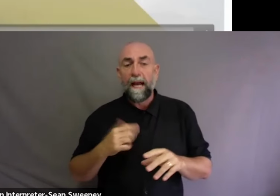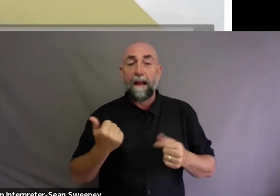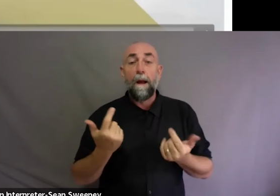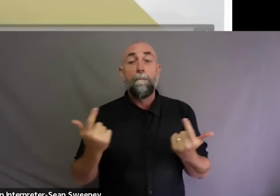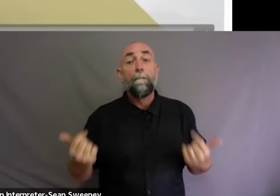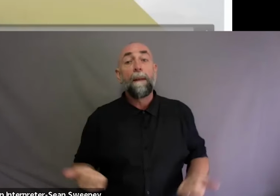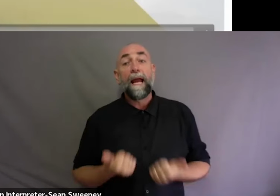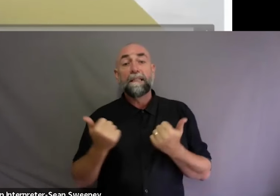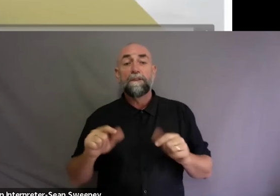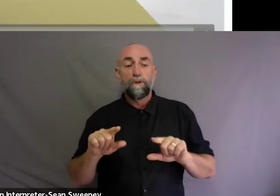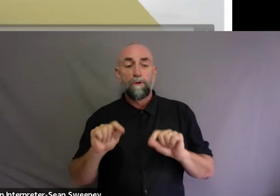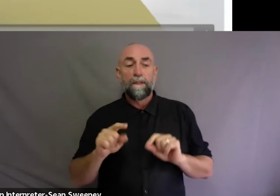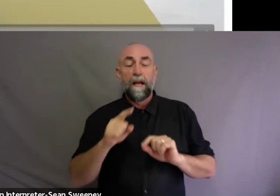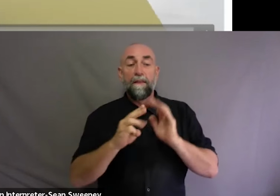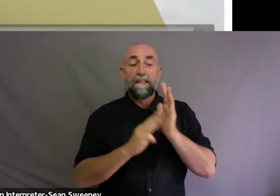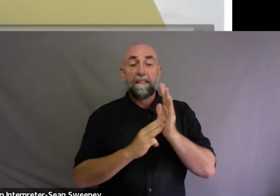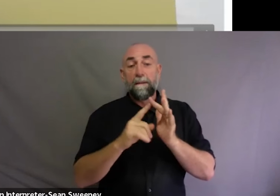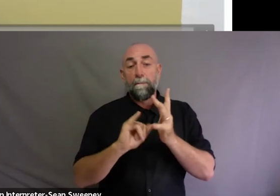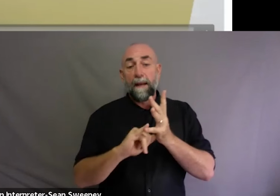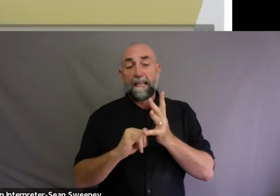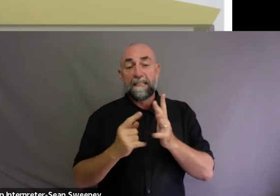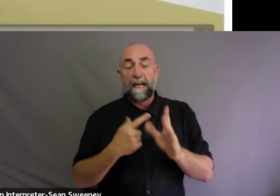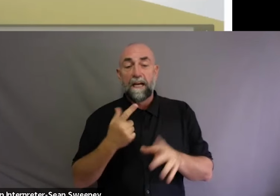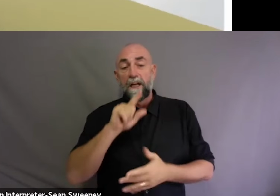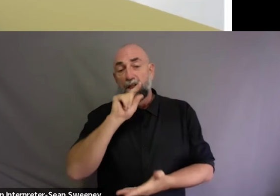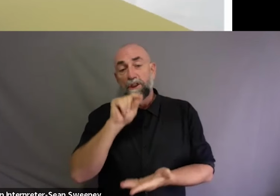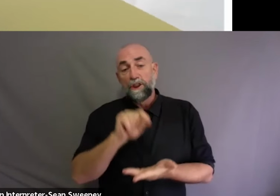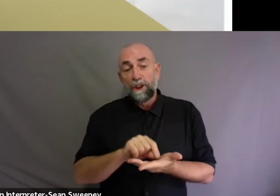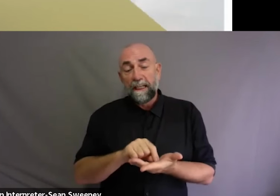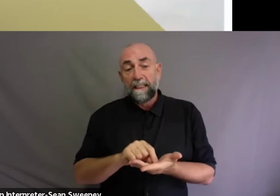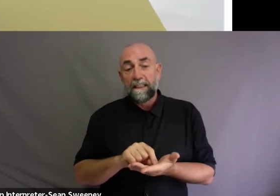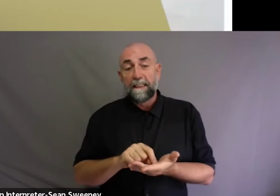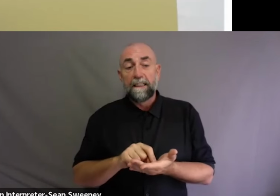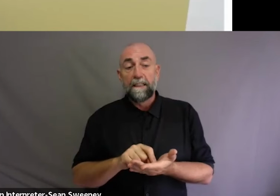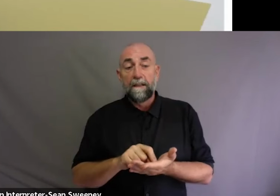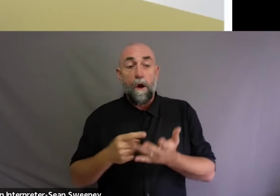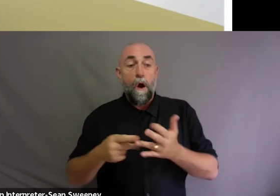And this is Melissa's Chicken of the Woods, which I love that name, Chicken of the Woods.